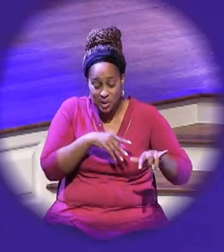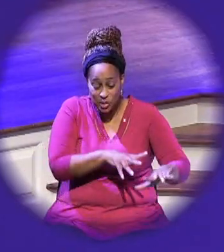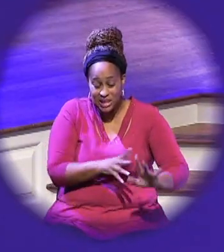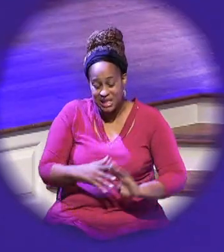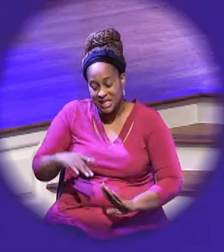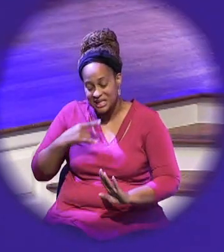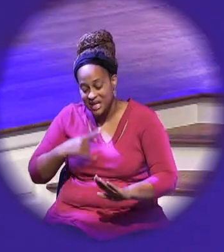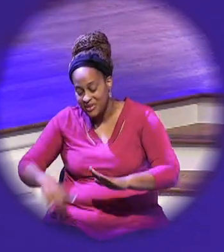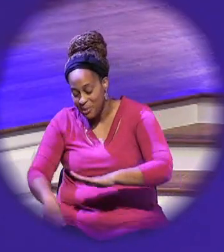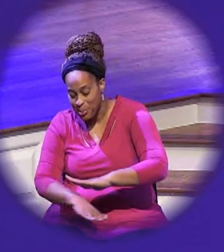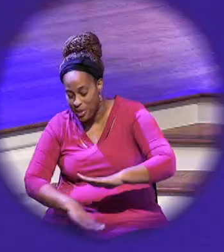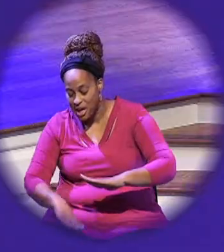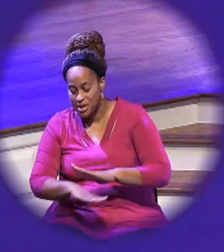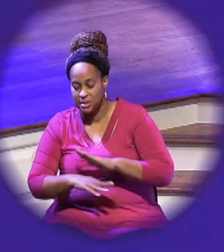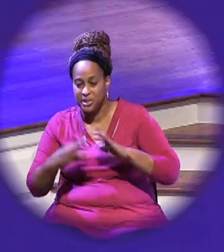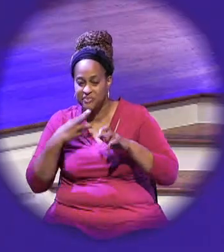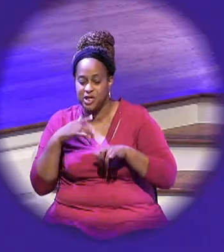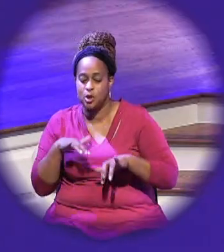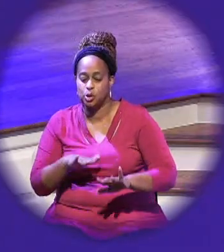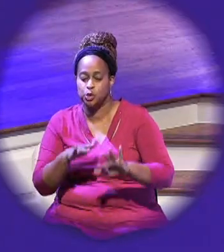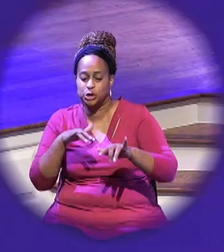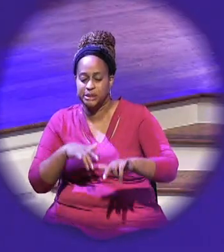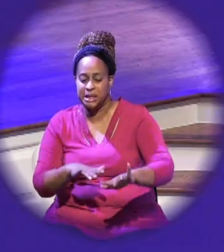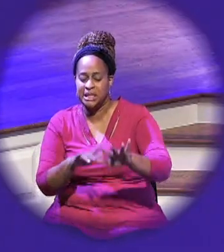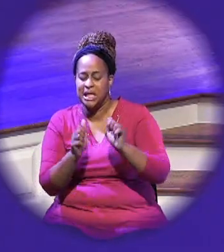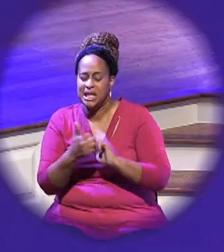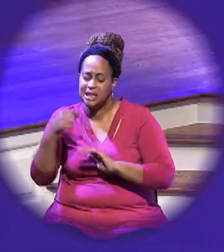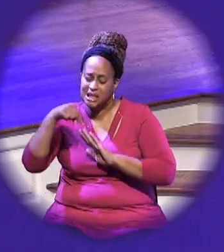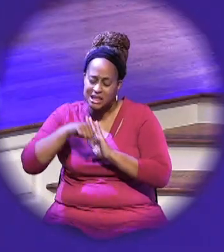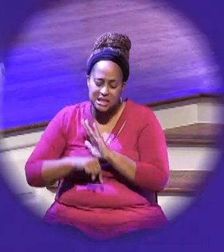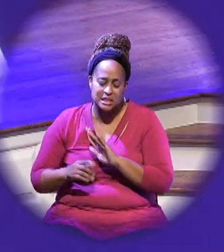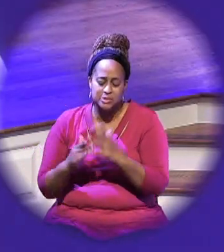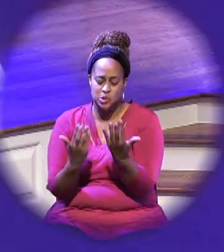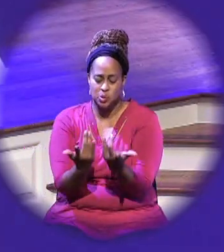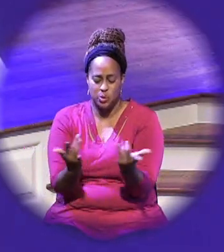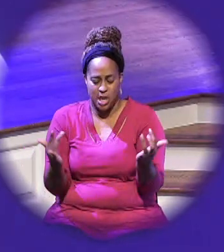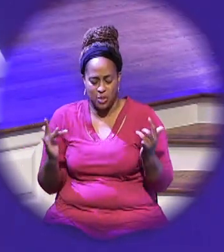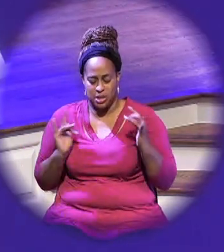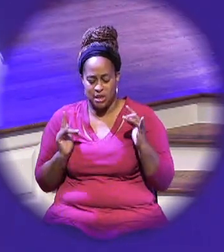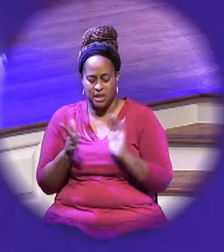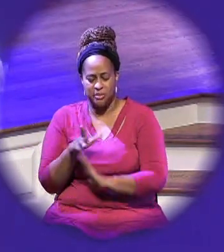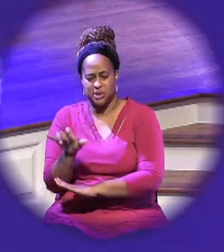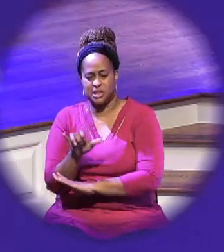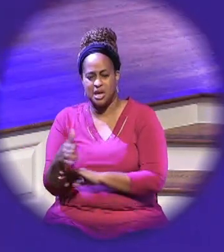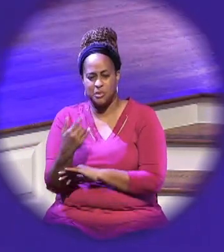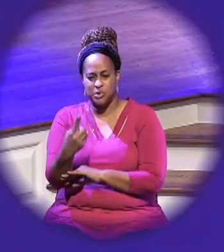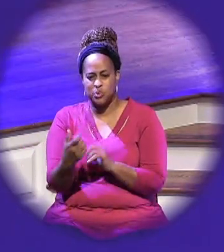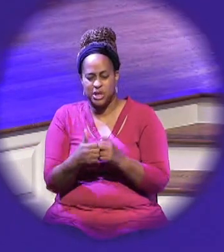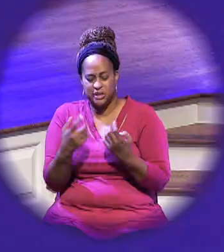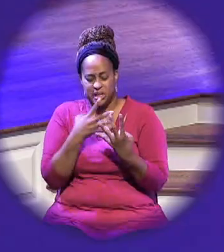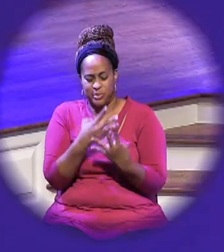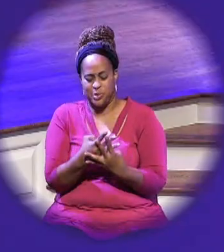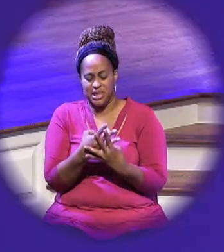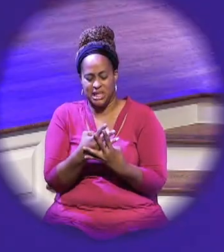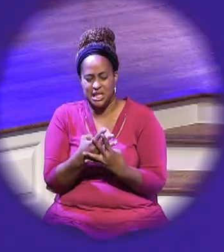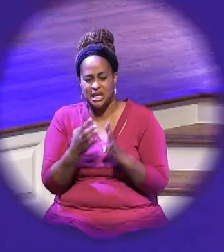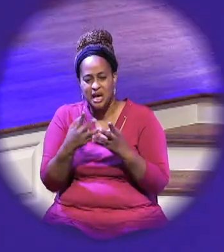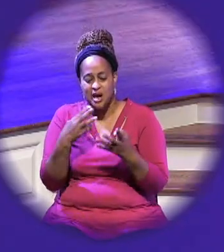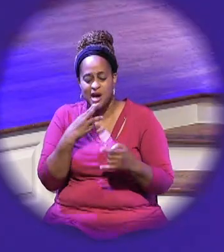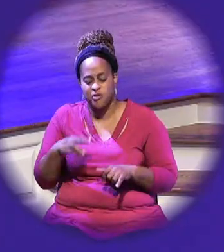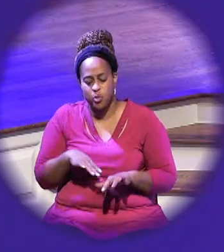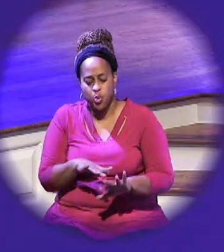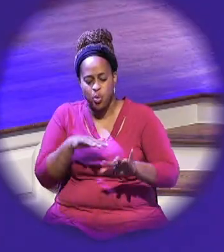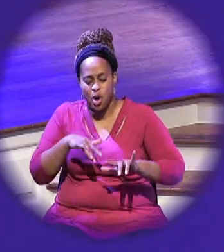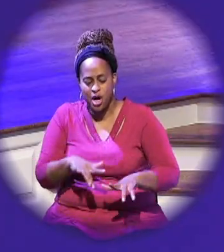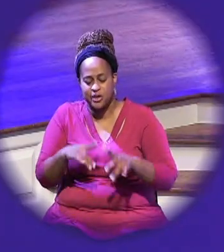at the bottom of the ocean, and the deep surrounded him. It was like he was in a prison cell. The water